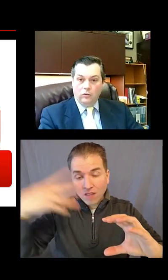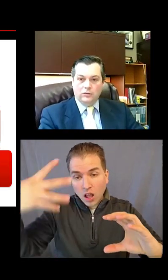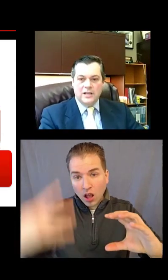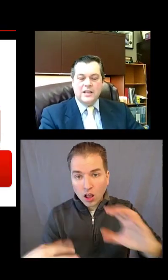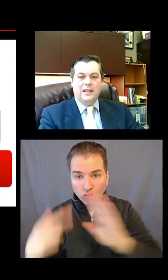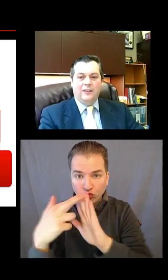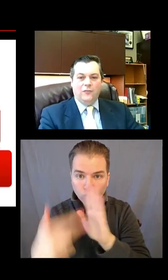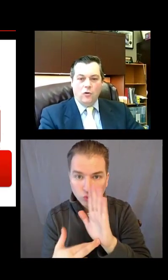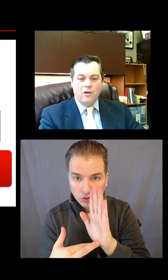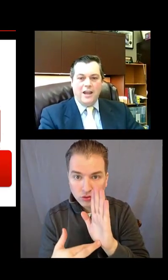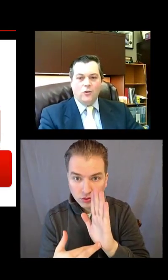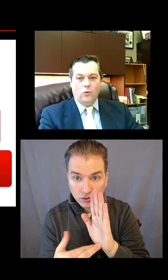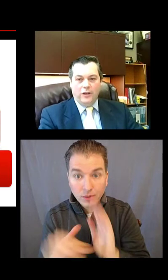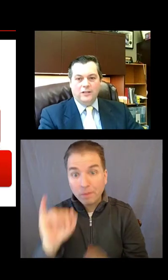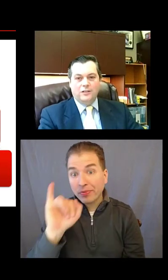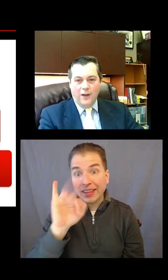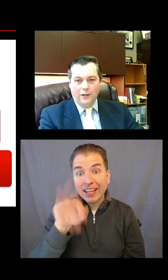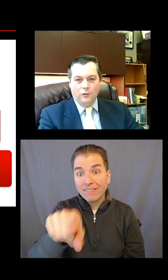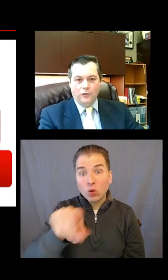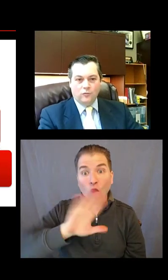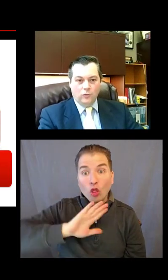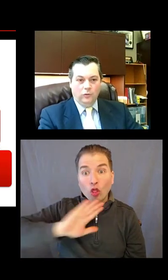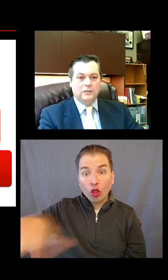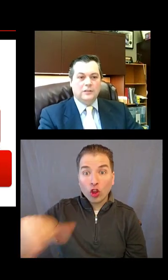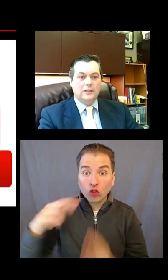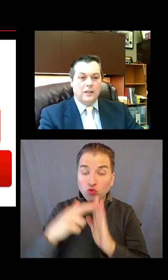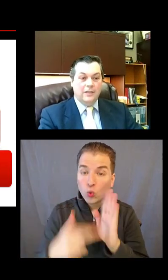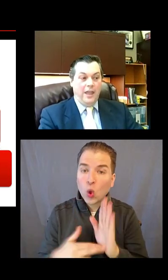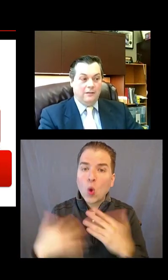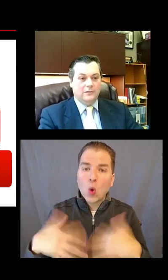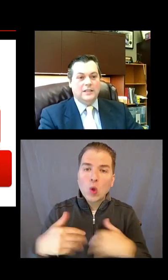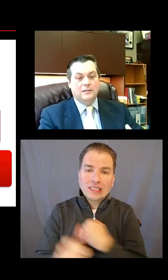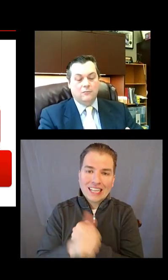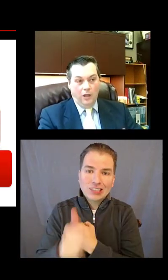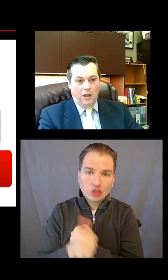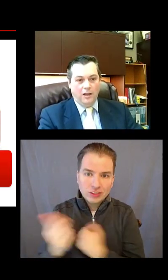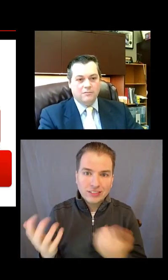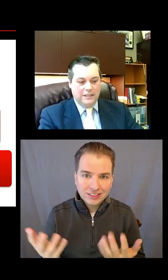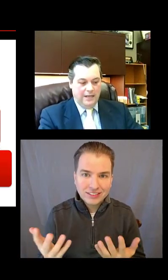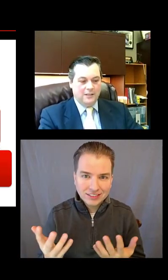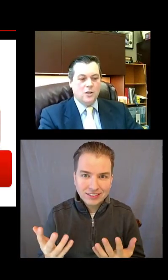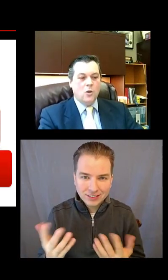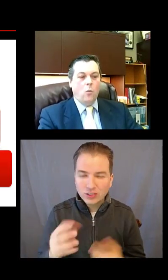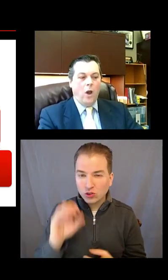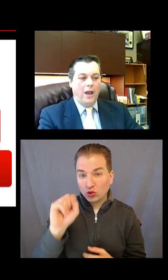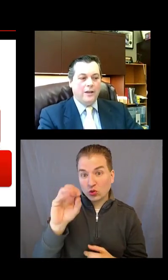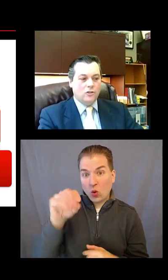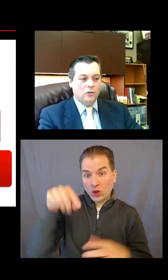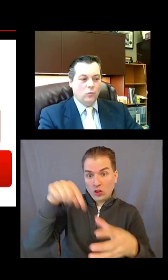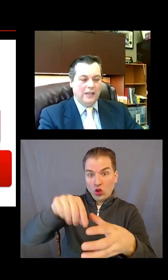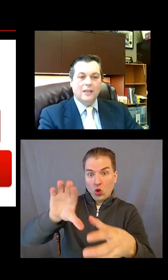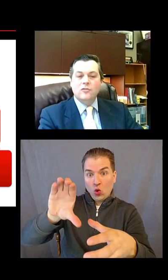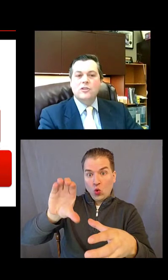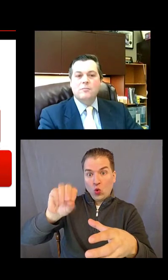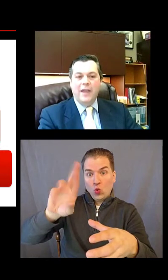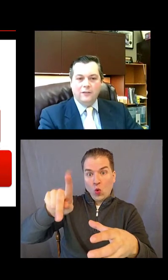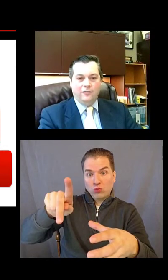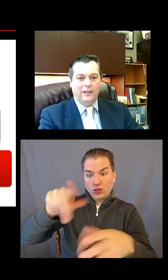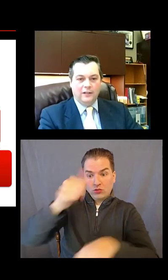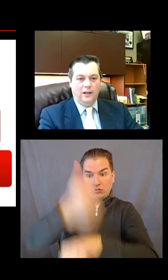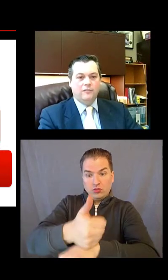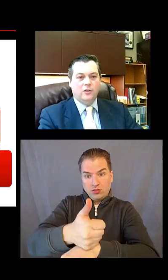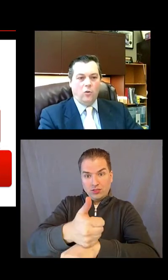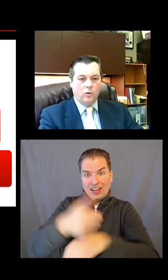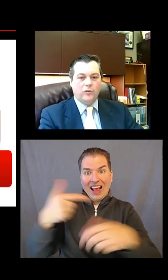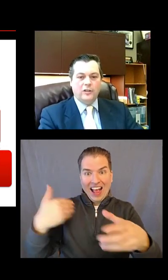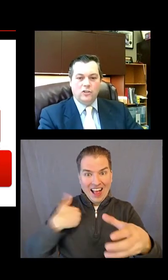of rules. If you're not going to follow the rules, then the law states, why should we give you the